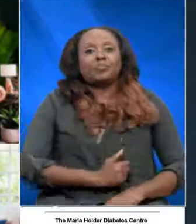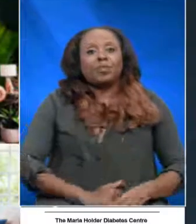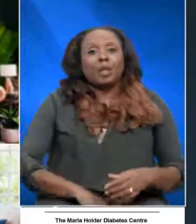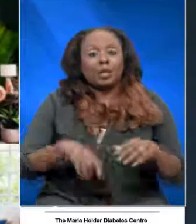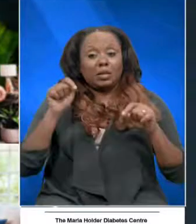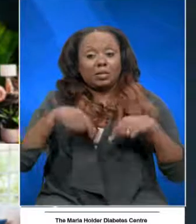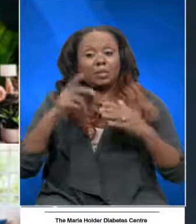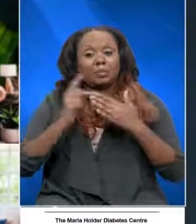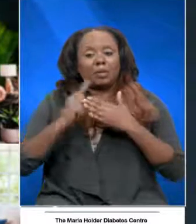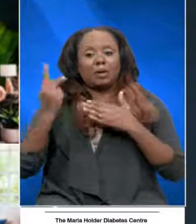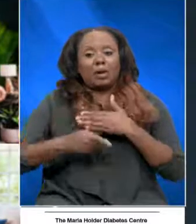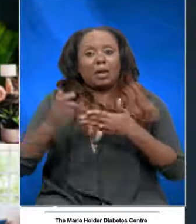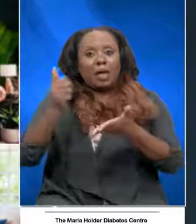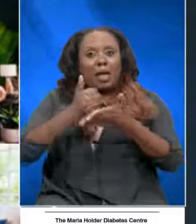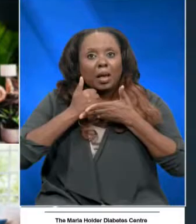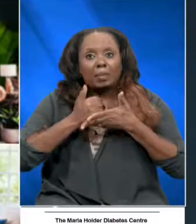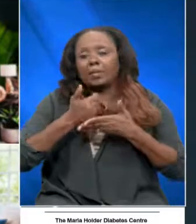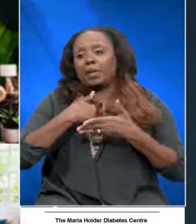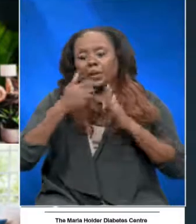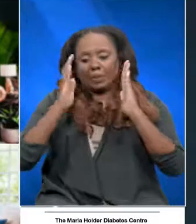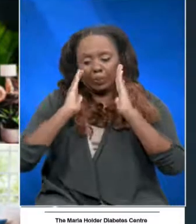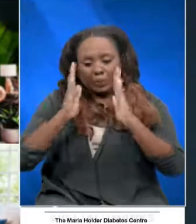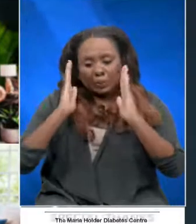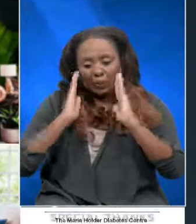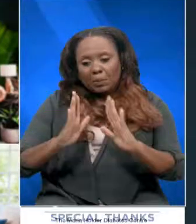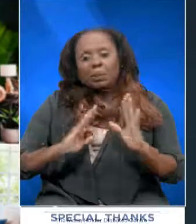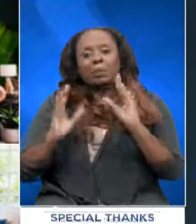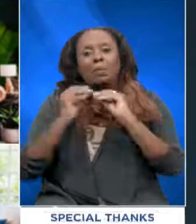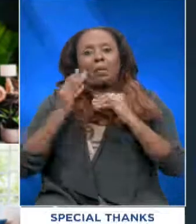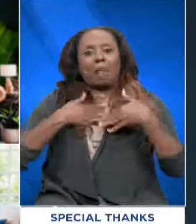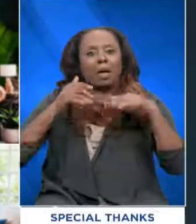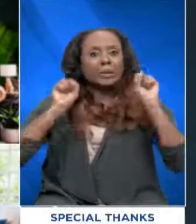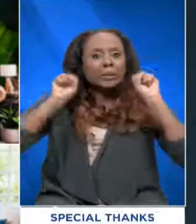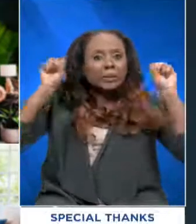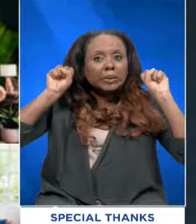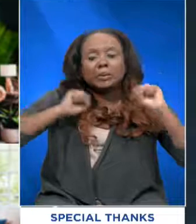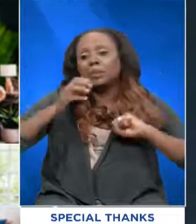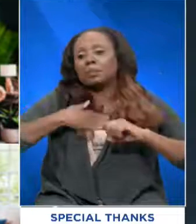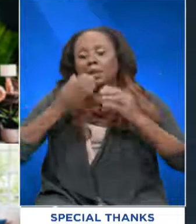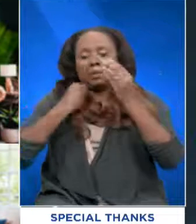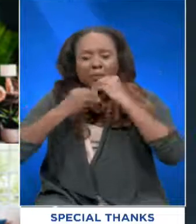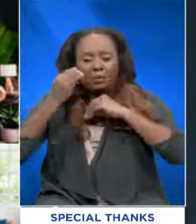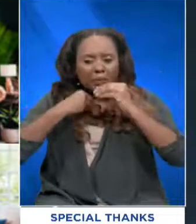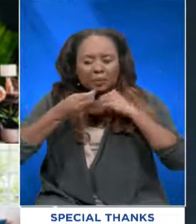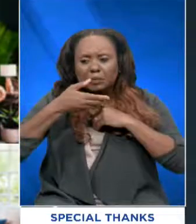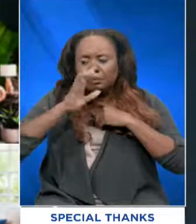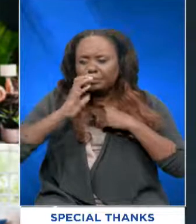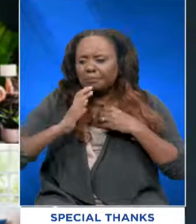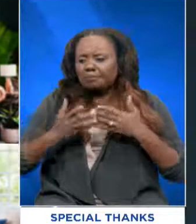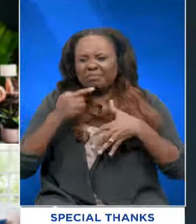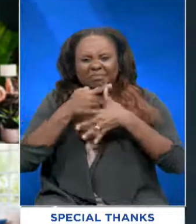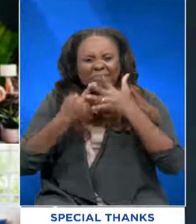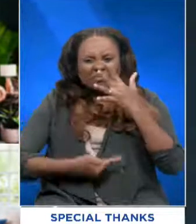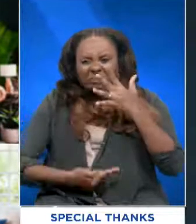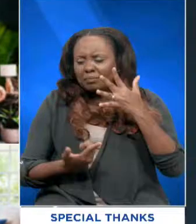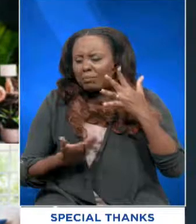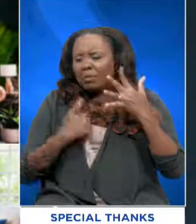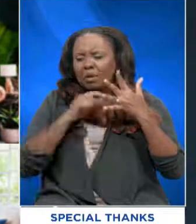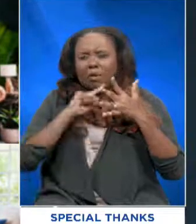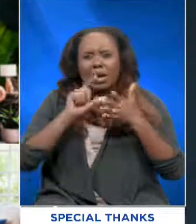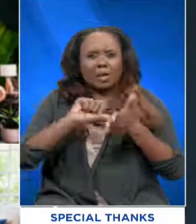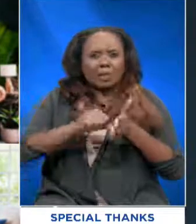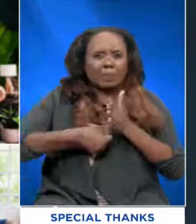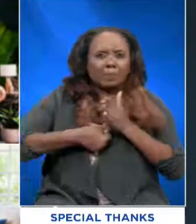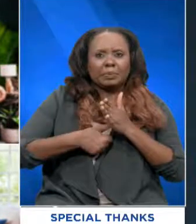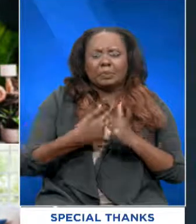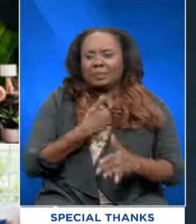to pay greater attention to my exercise and to my diet. I'm a little impressed with myself as